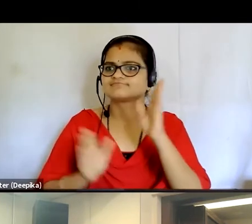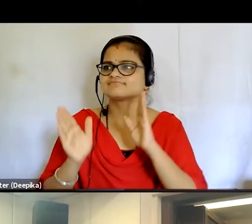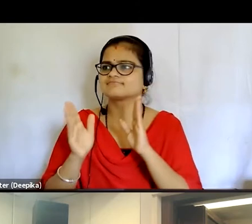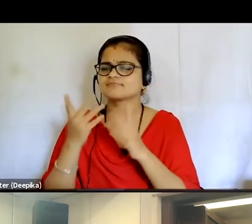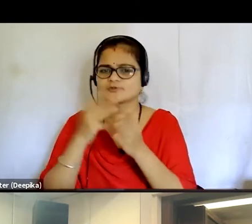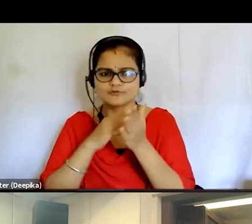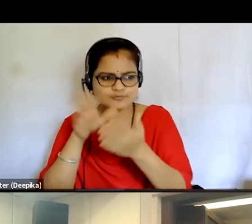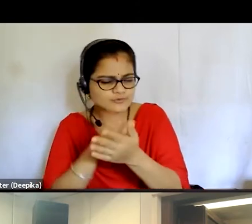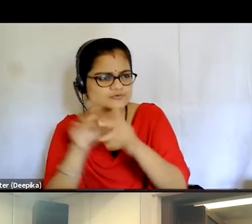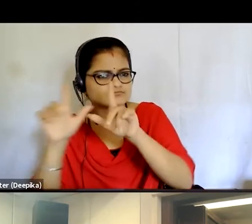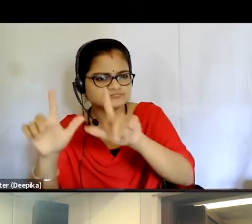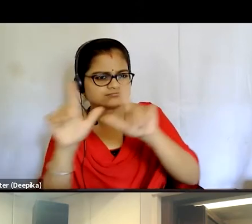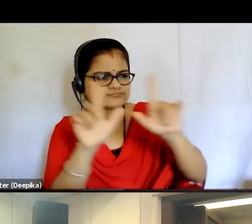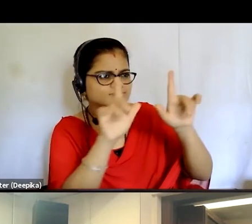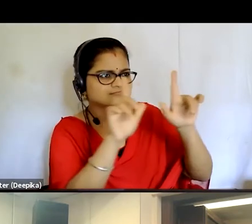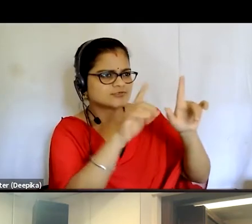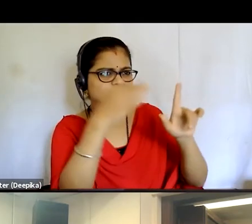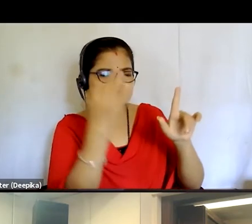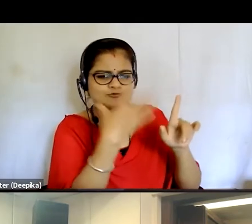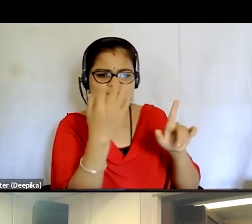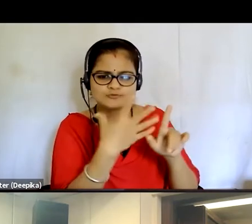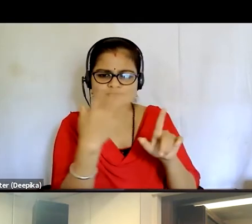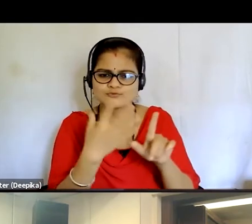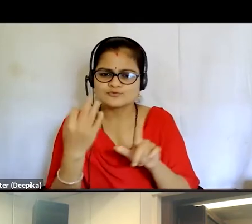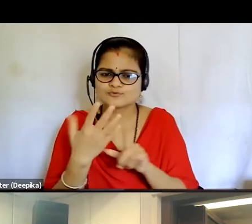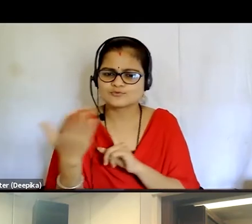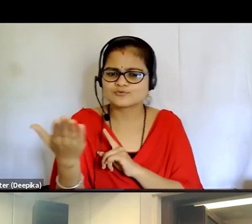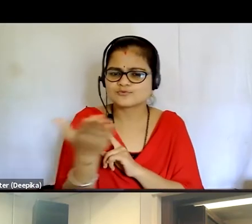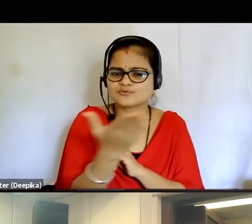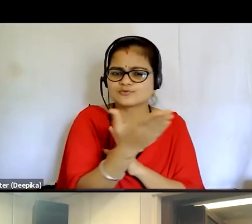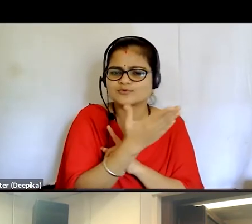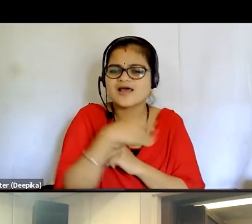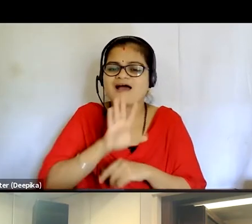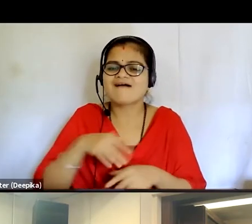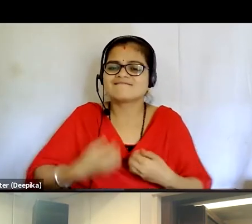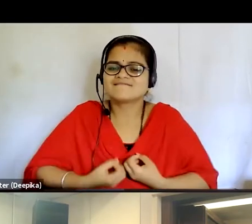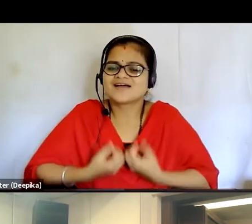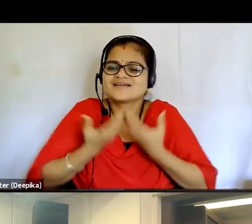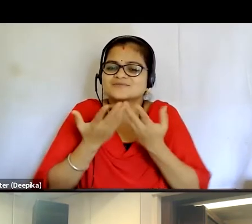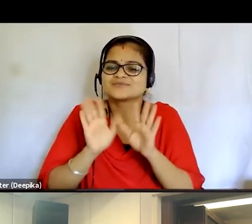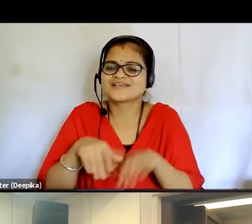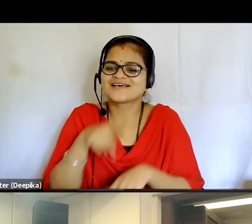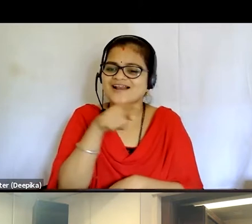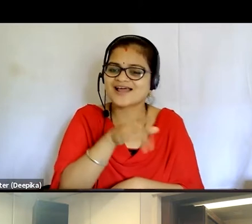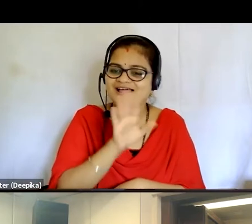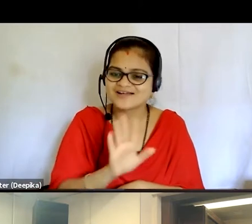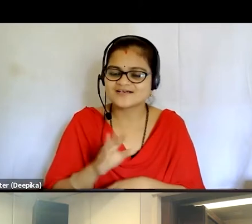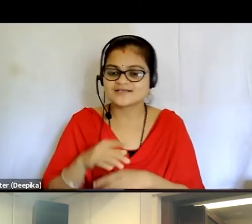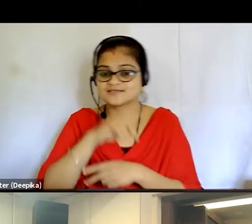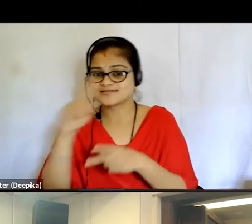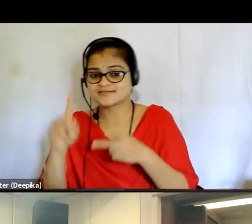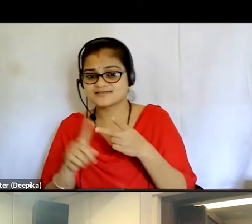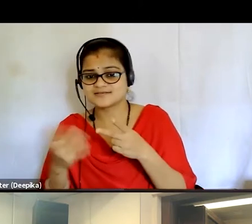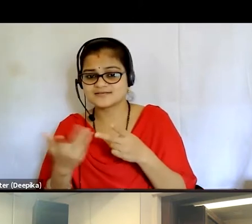the museum and you keep discovering new and new pieces. So there is a sense of exploration. And second is a certain sense